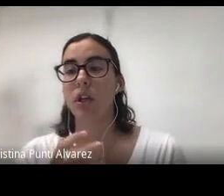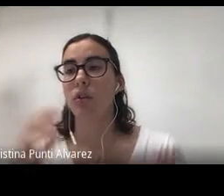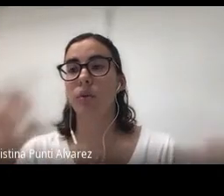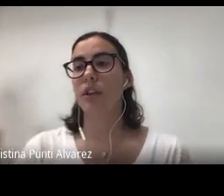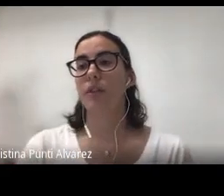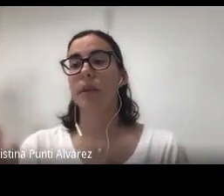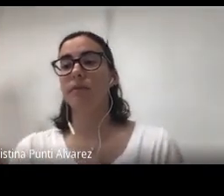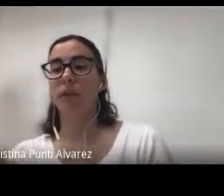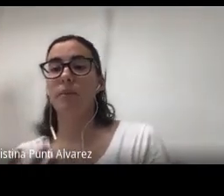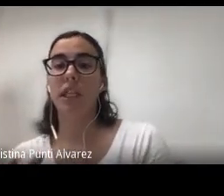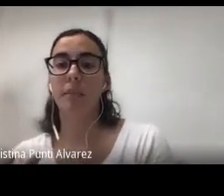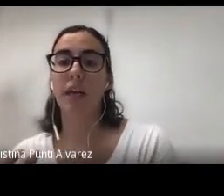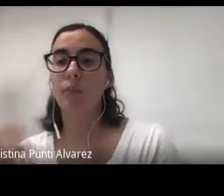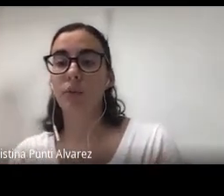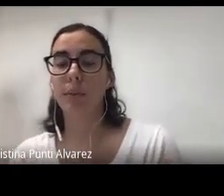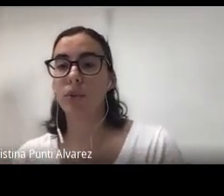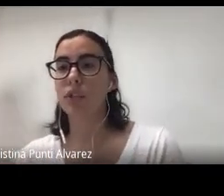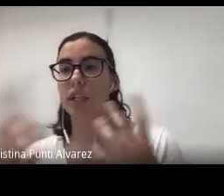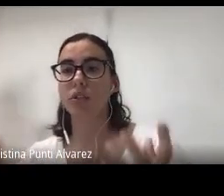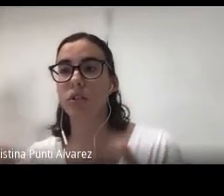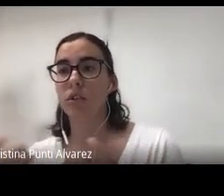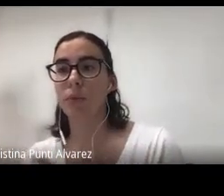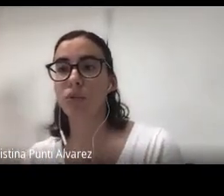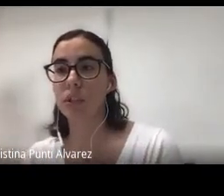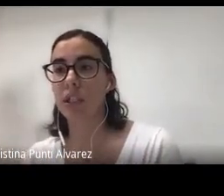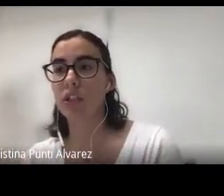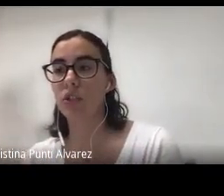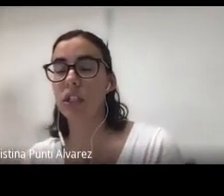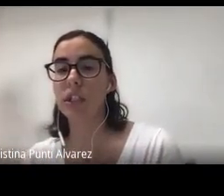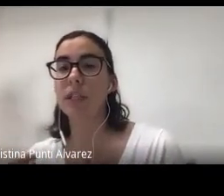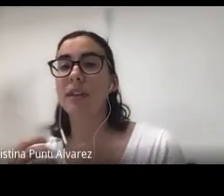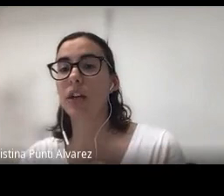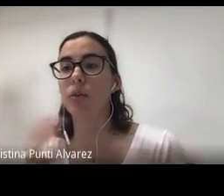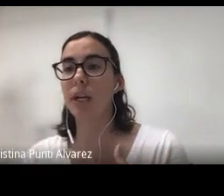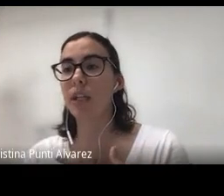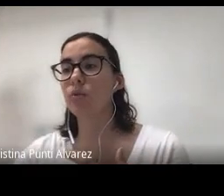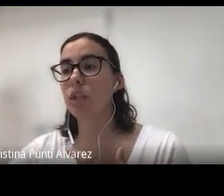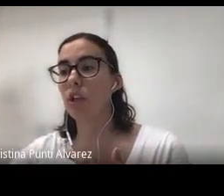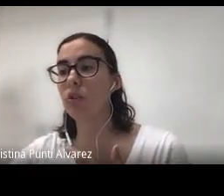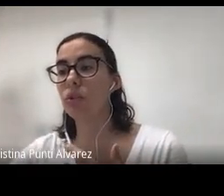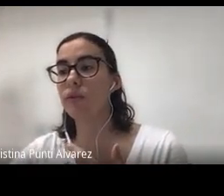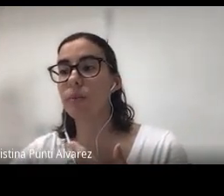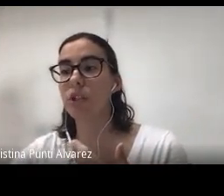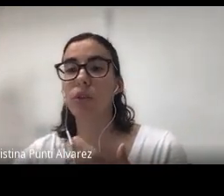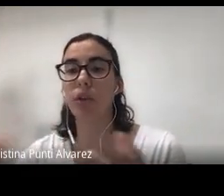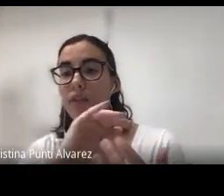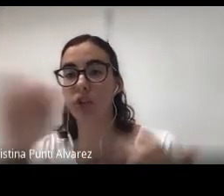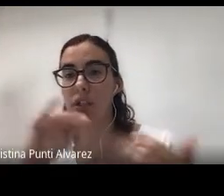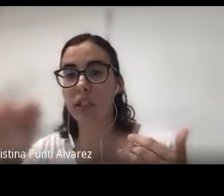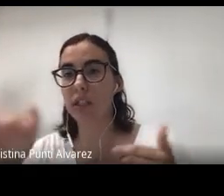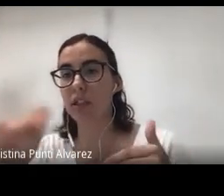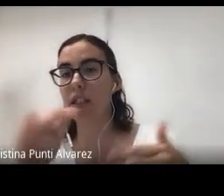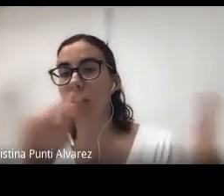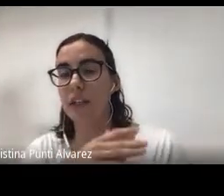points with maybe MediaPipe or OpenPost that are just post-detection systems, and then compare this with the Oculus information that we have on